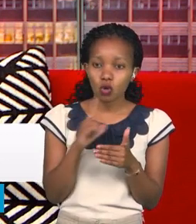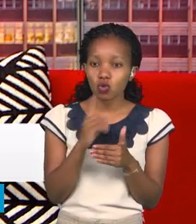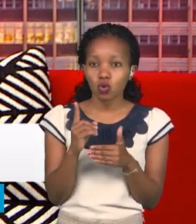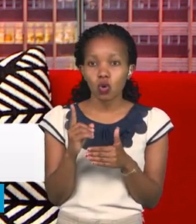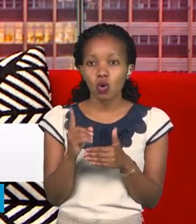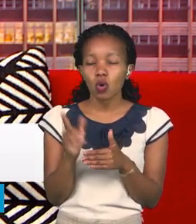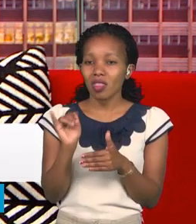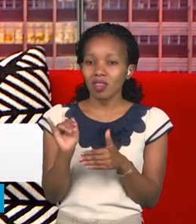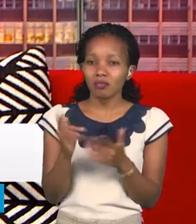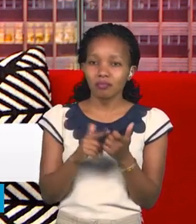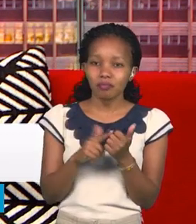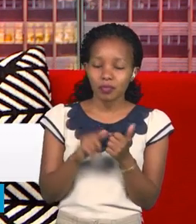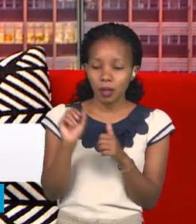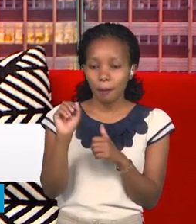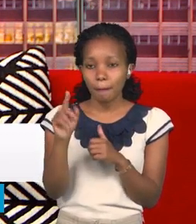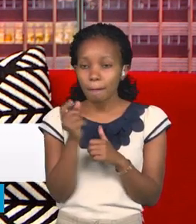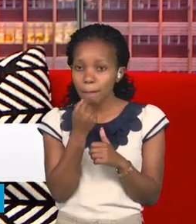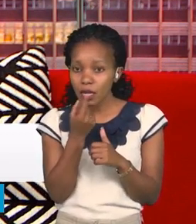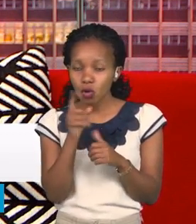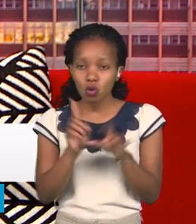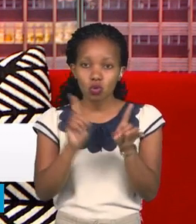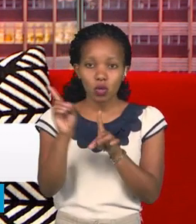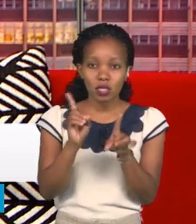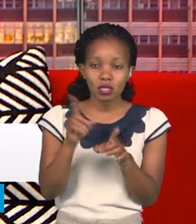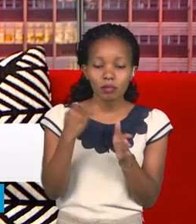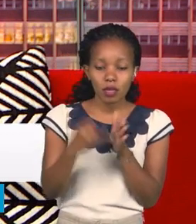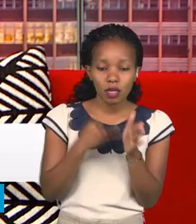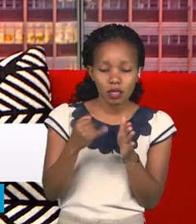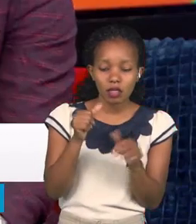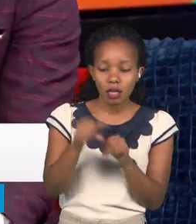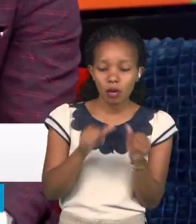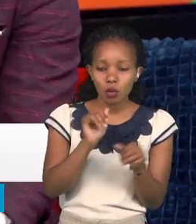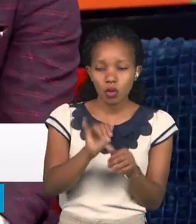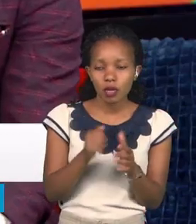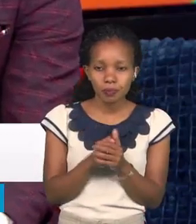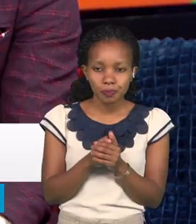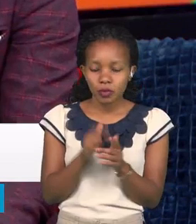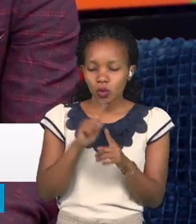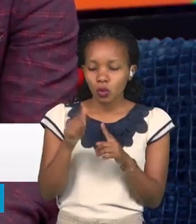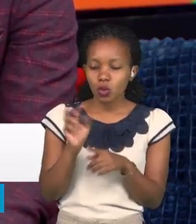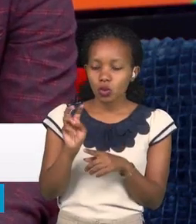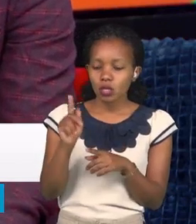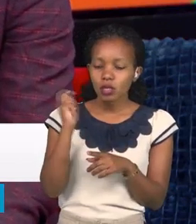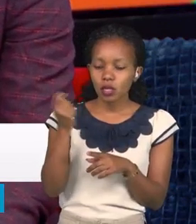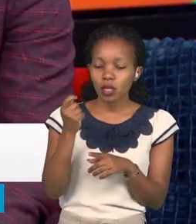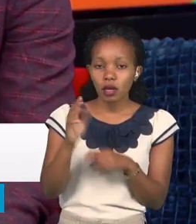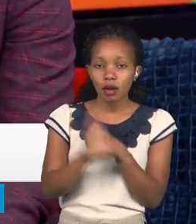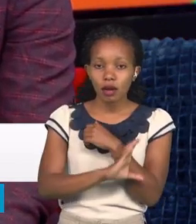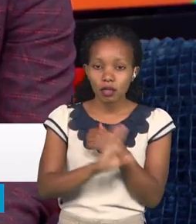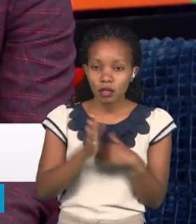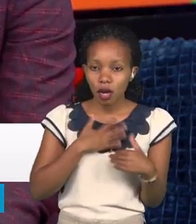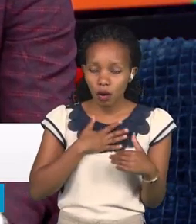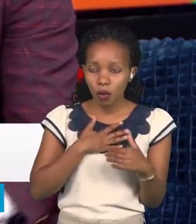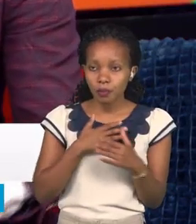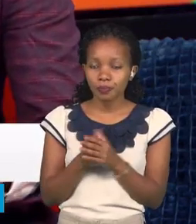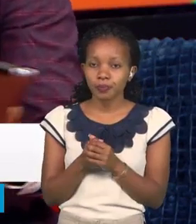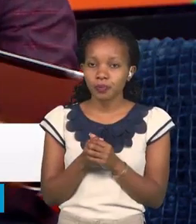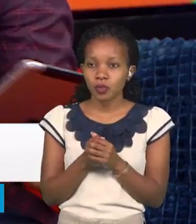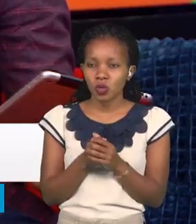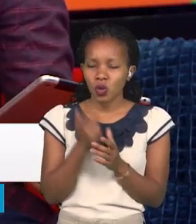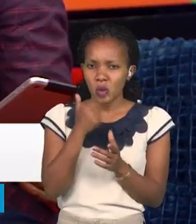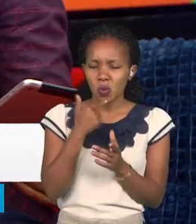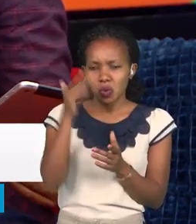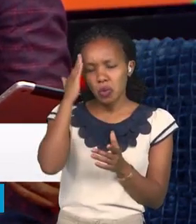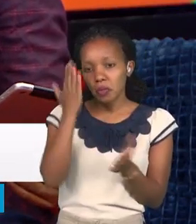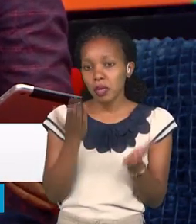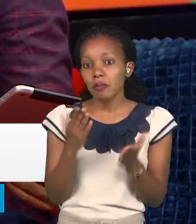of robust medical tourism industry is about. Okay. Now, when you look at Kenya, for example, it's so, who knew